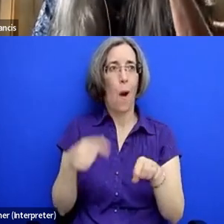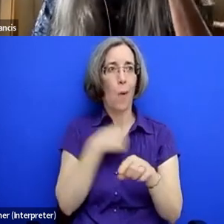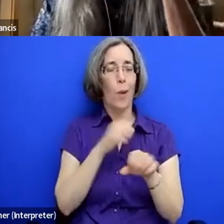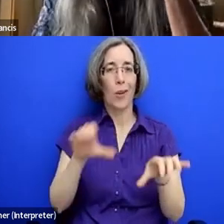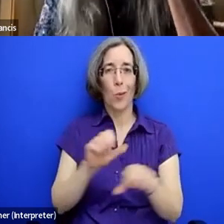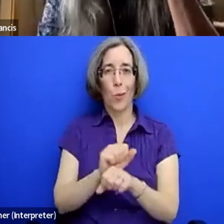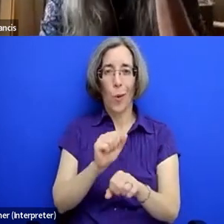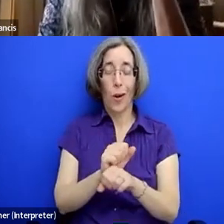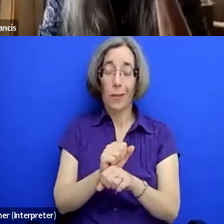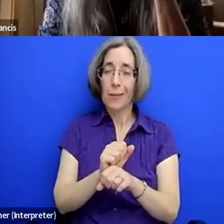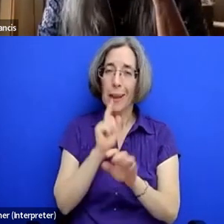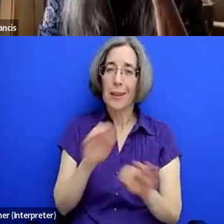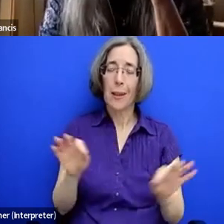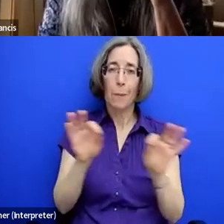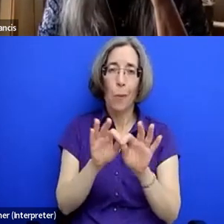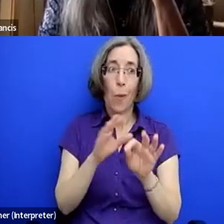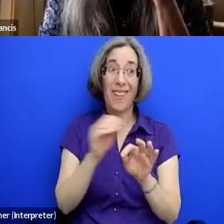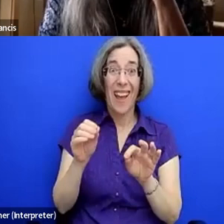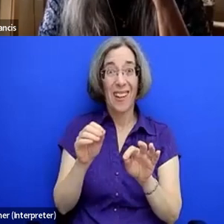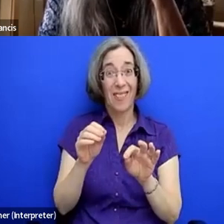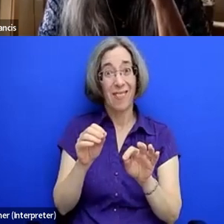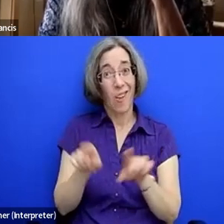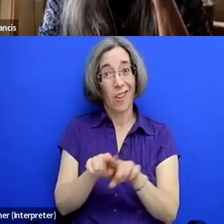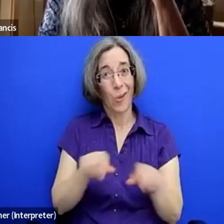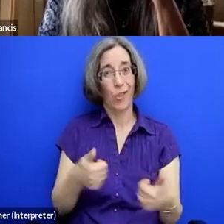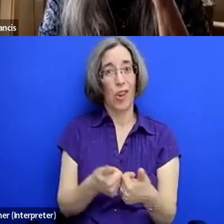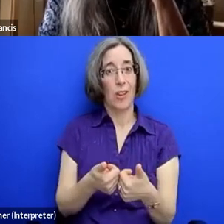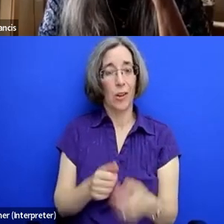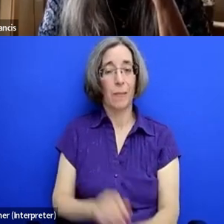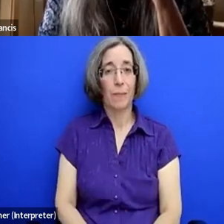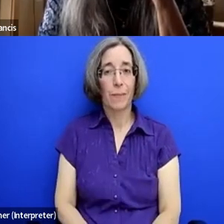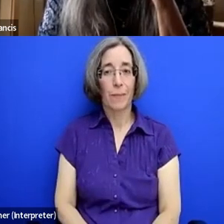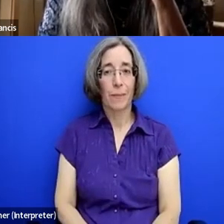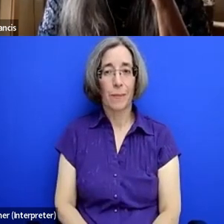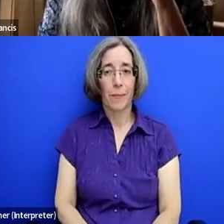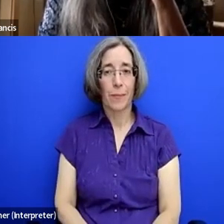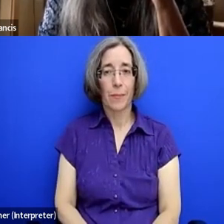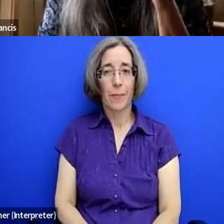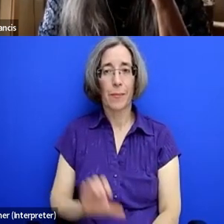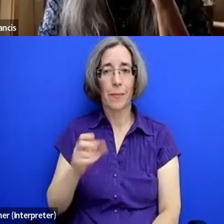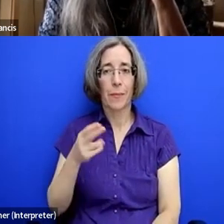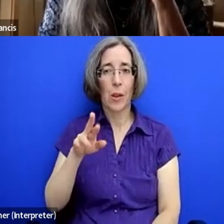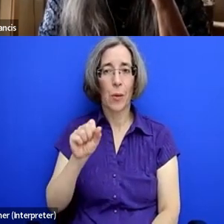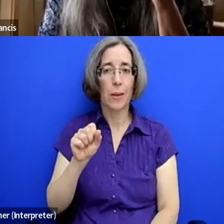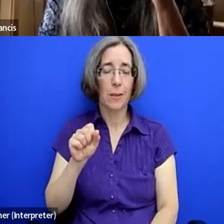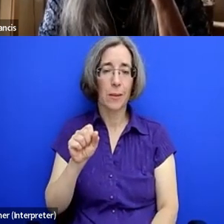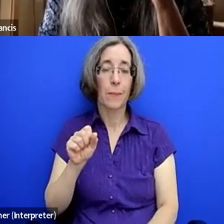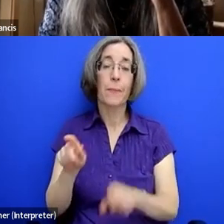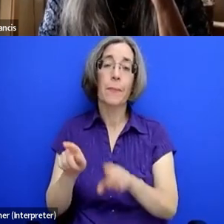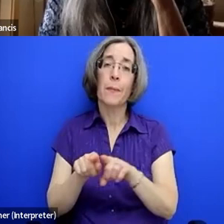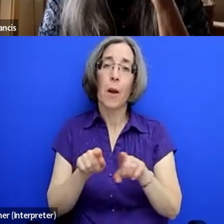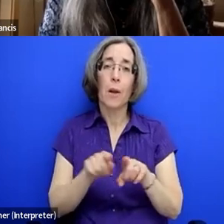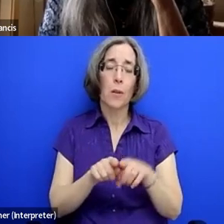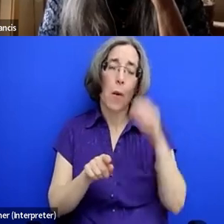think can ultimately be really challenging sometimes too. And I think it's also worth pointing out too, you know, as